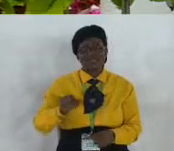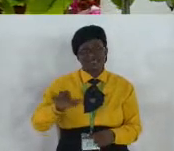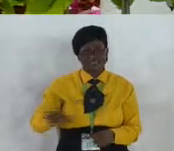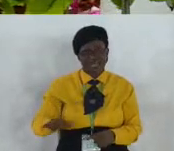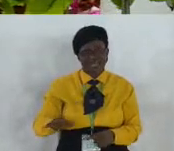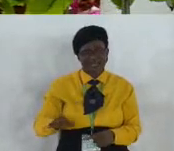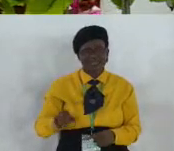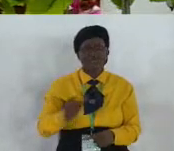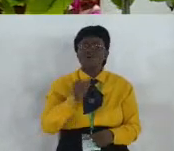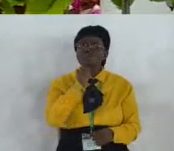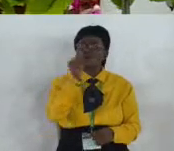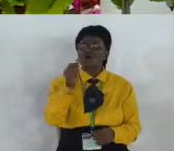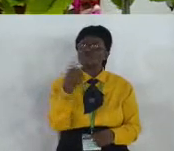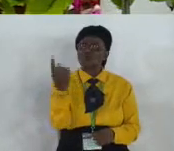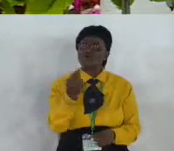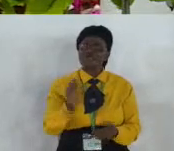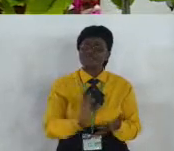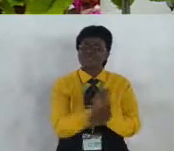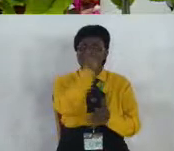I not only believed God,